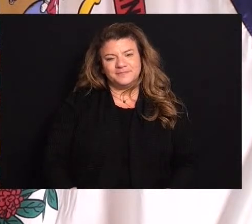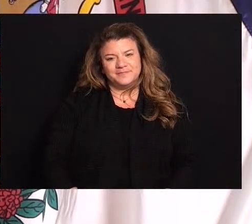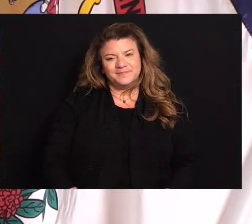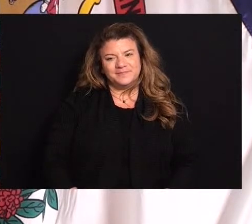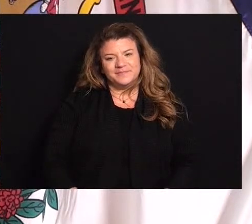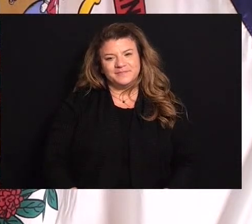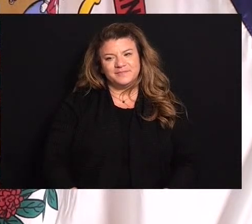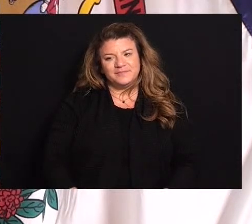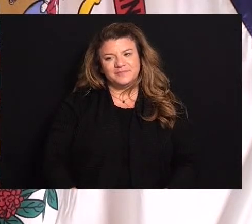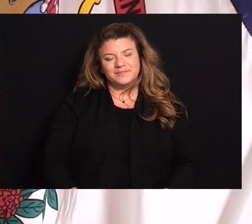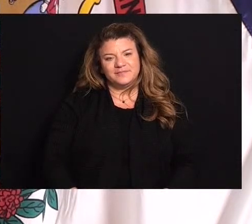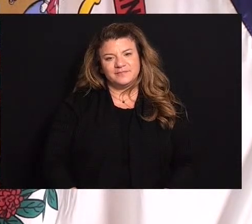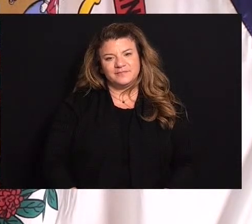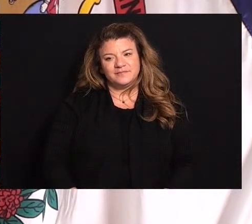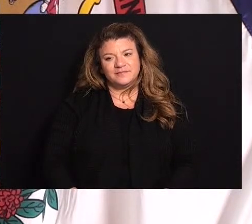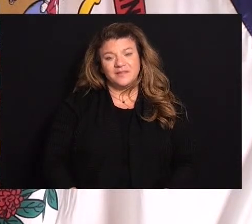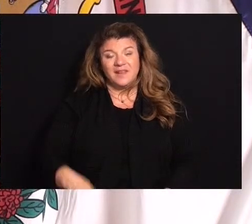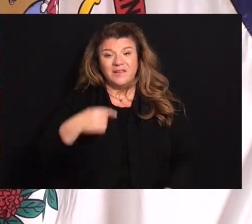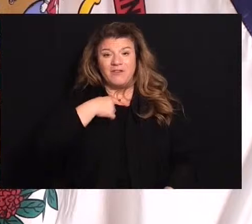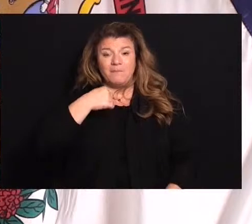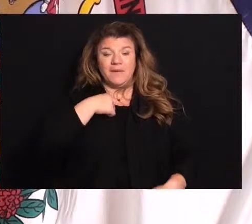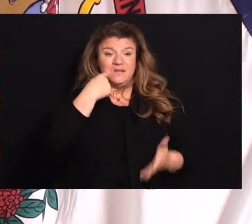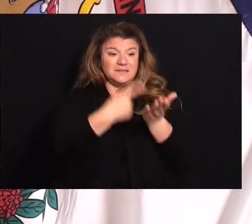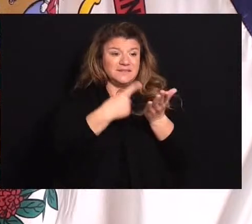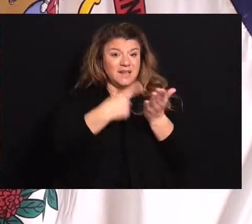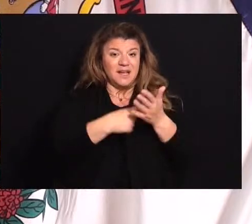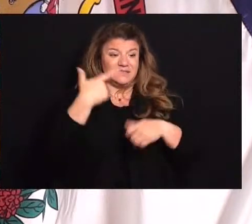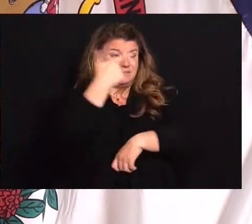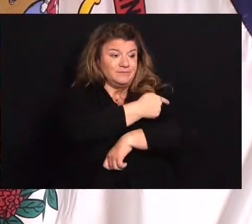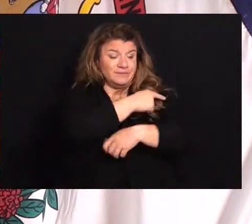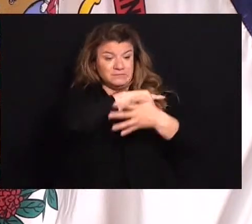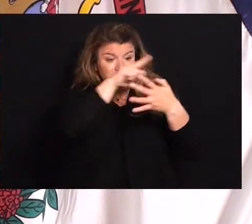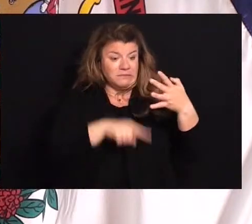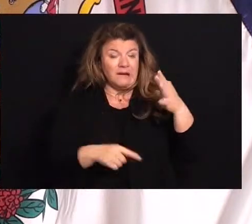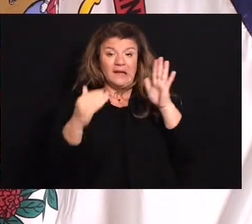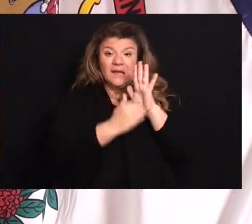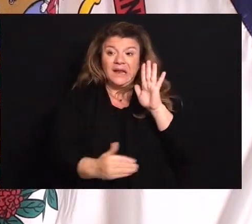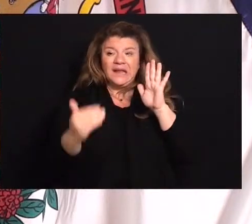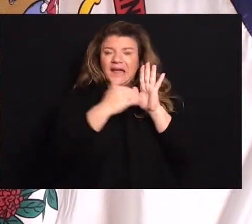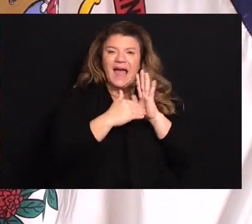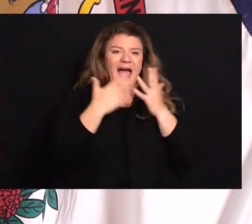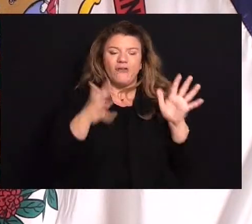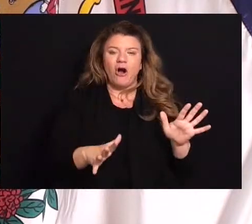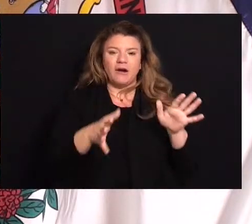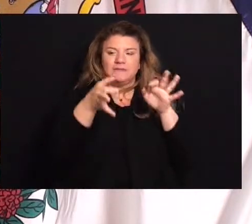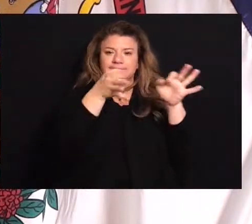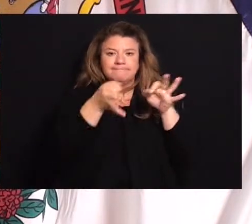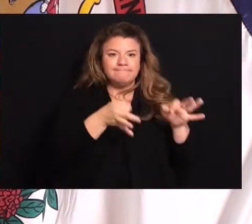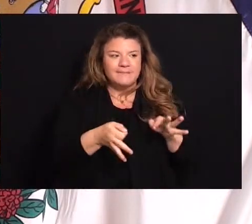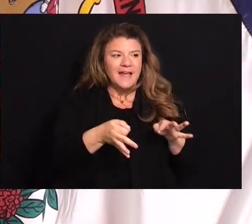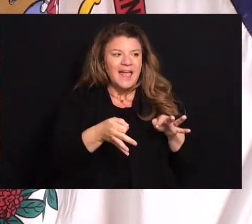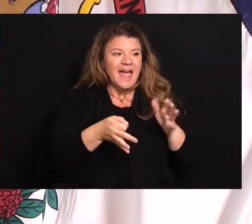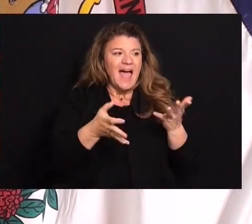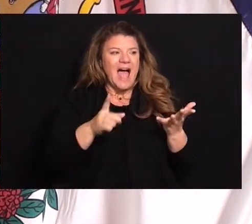There's no need in me going back through all the booster information. I've already just been through that. I feel like I'm,